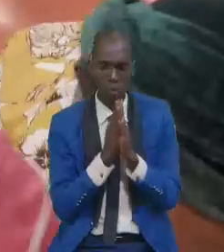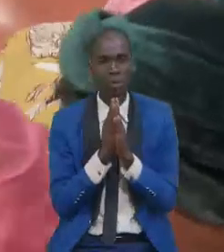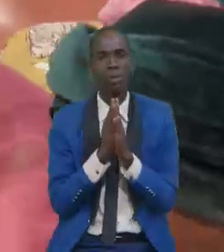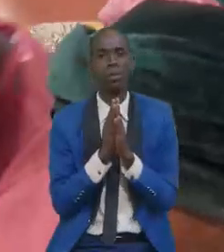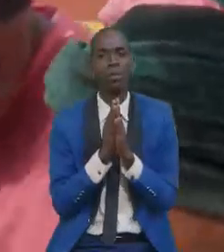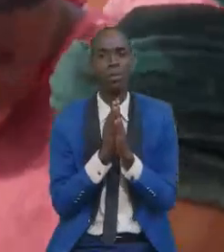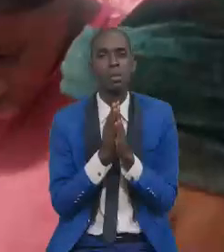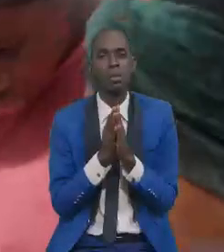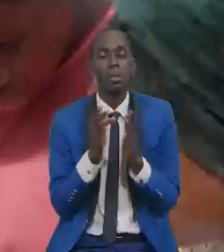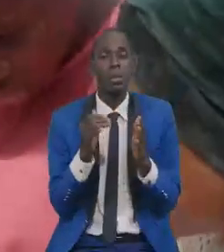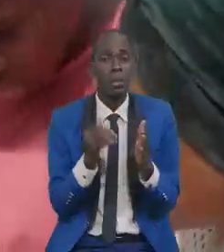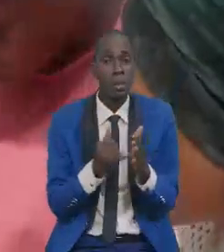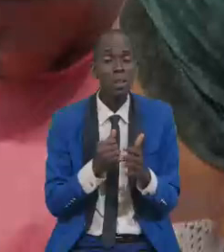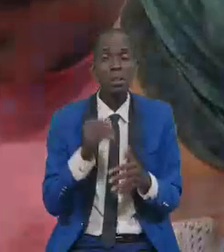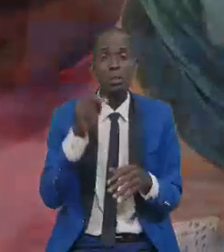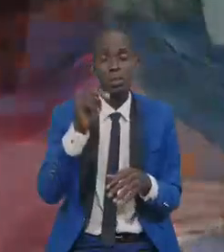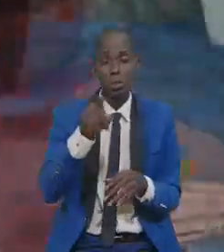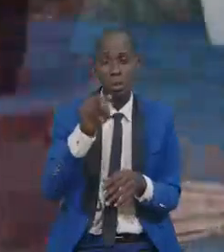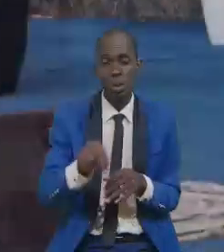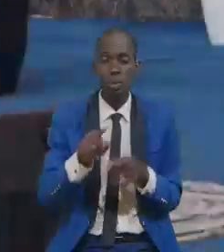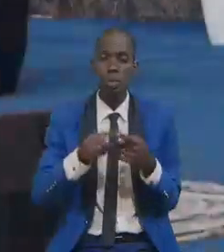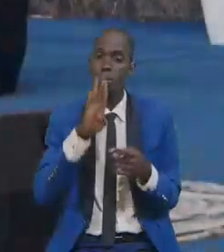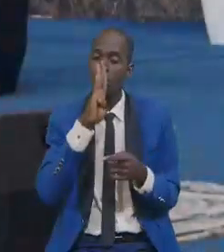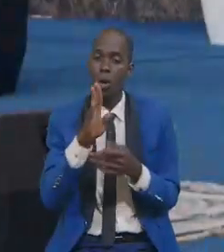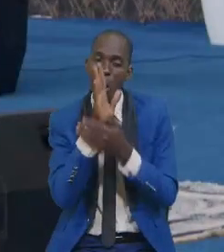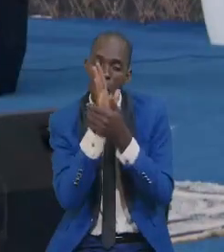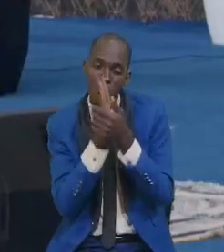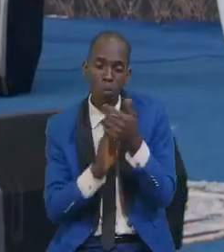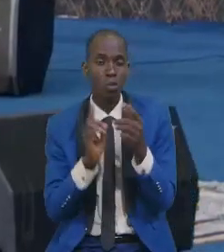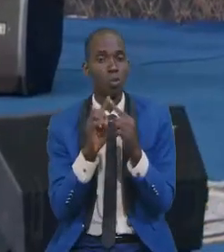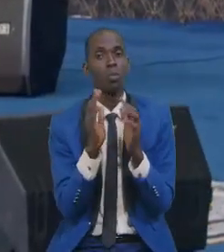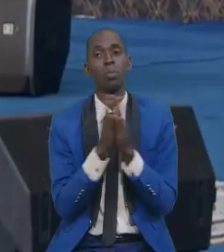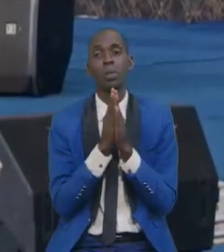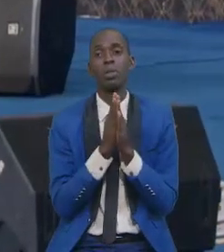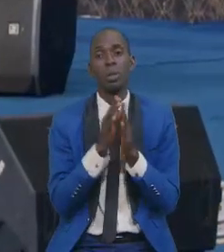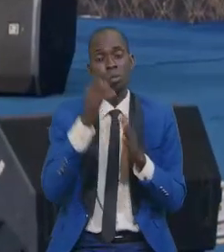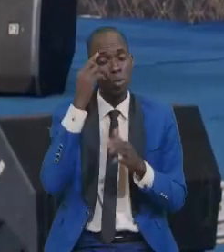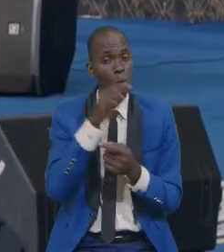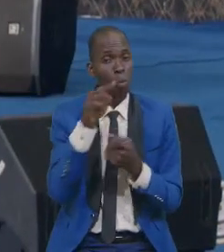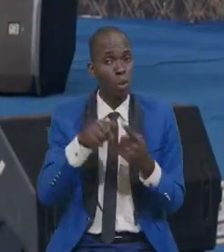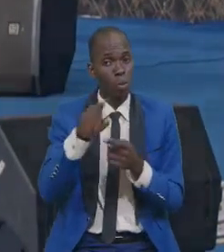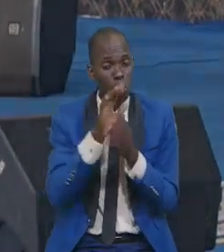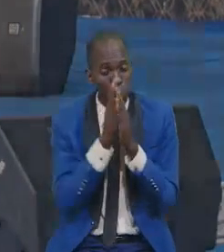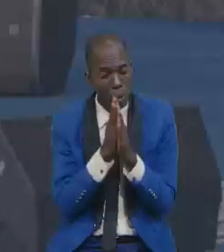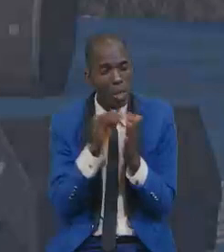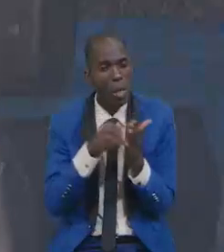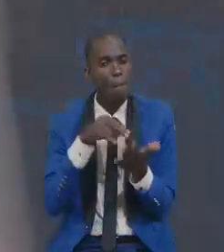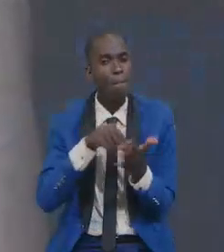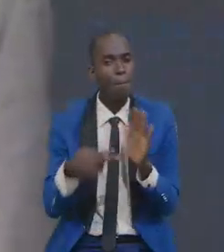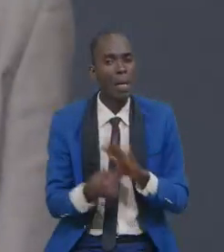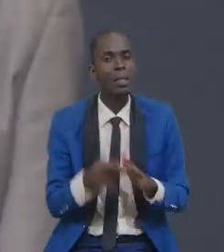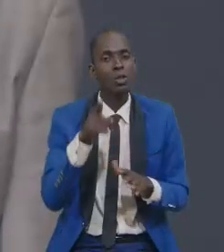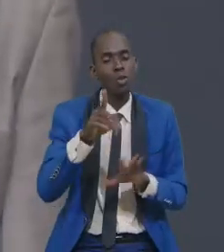takes humility to pray, because when we pray, we're saying, I cannot do this by